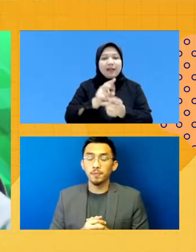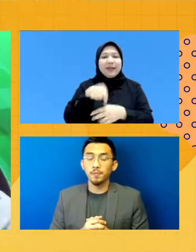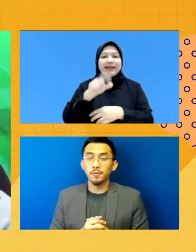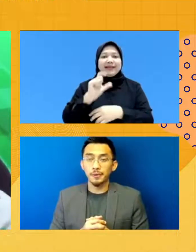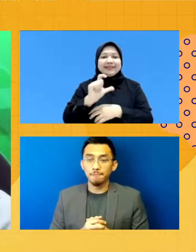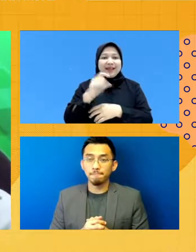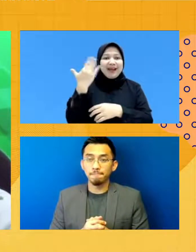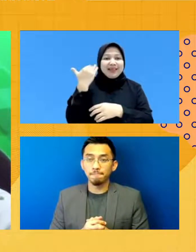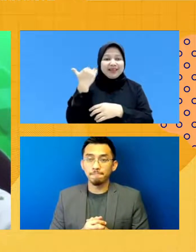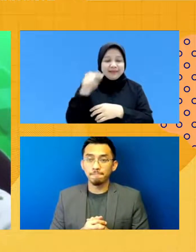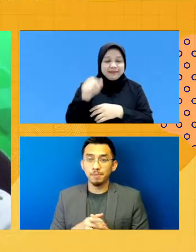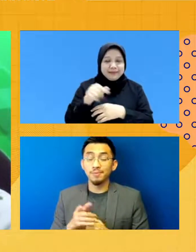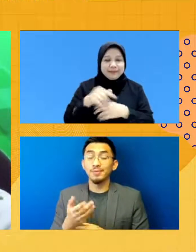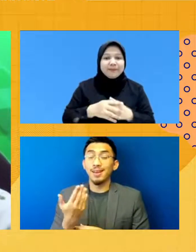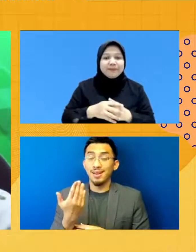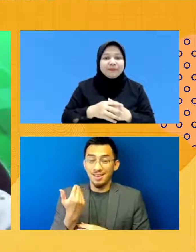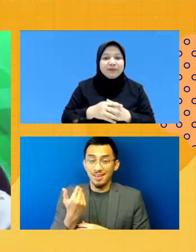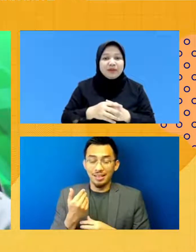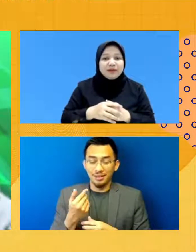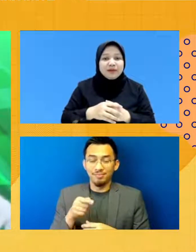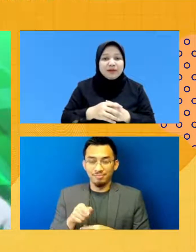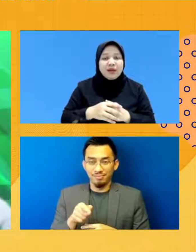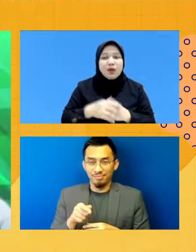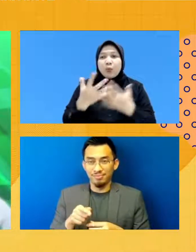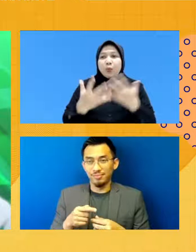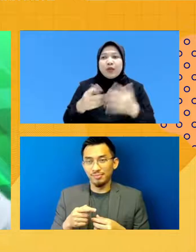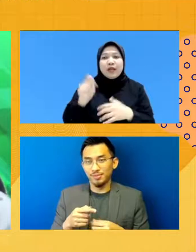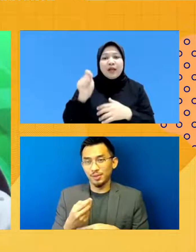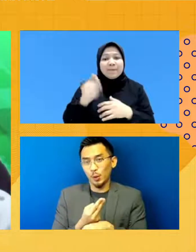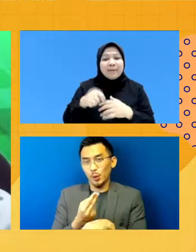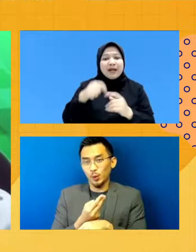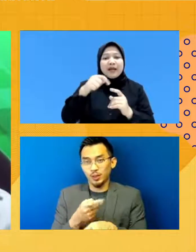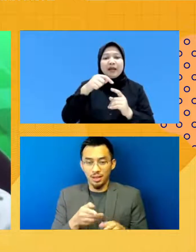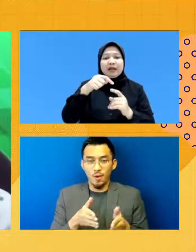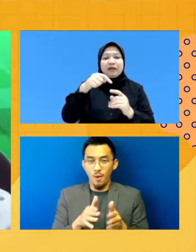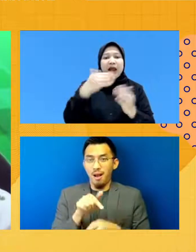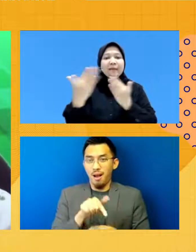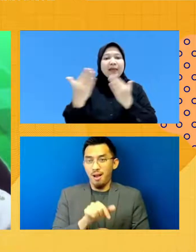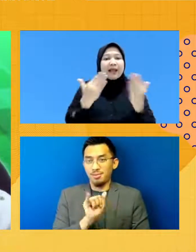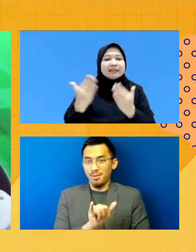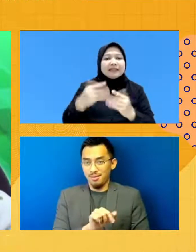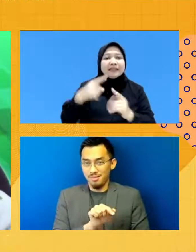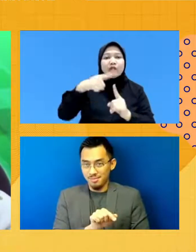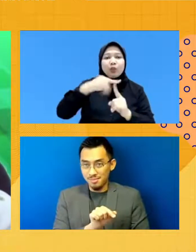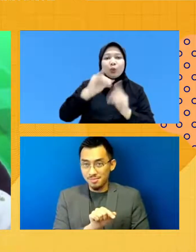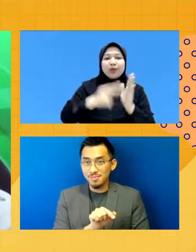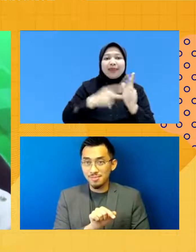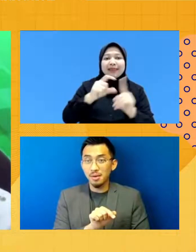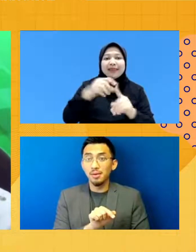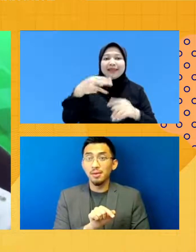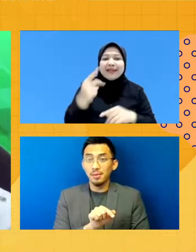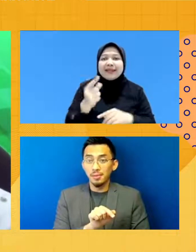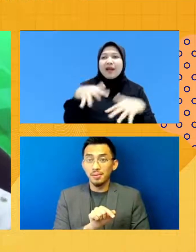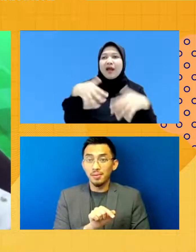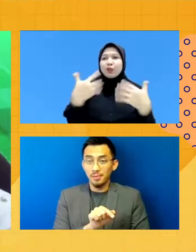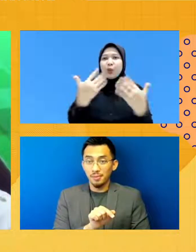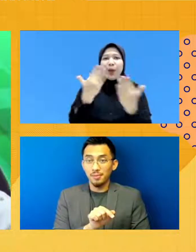what do you call, the Tinder, and we have a lot of kind of dating apps where these